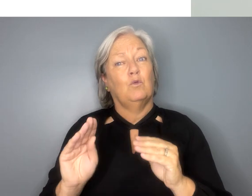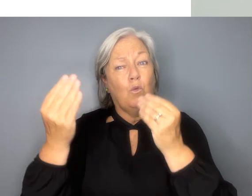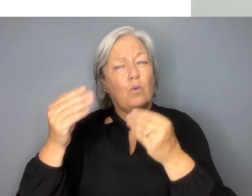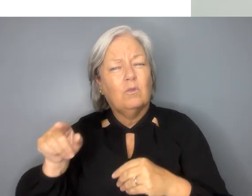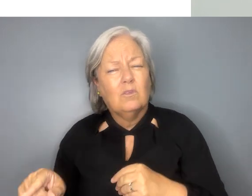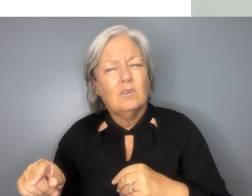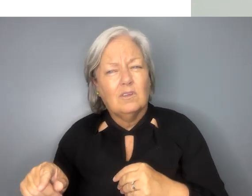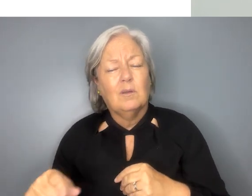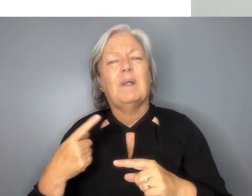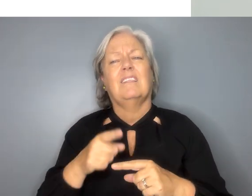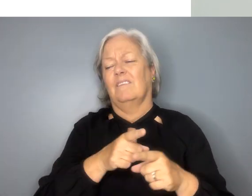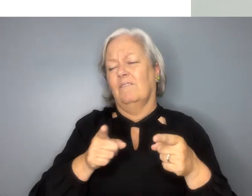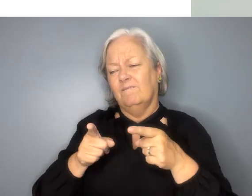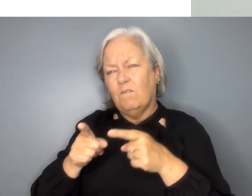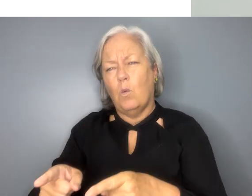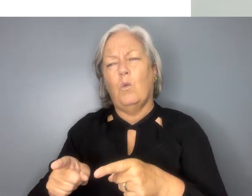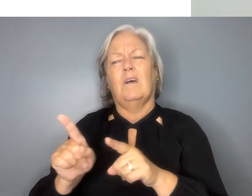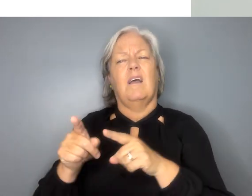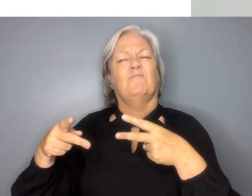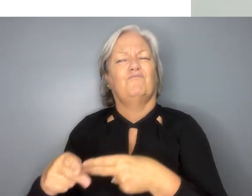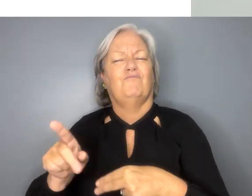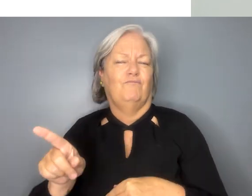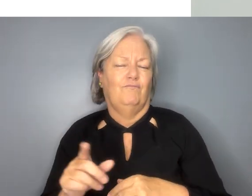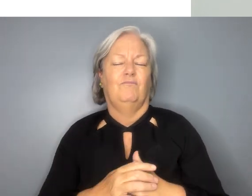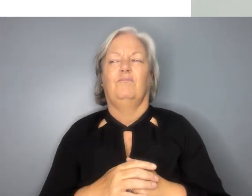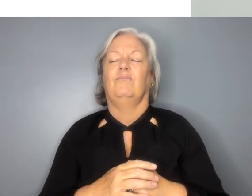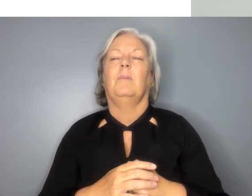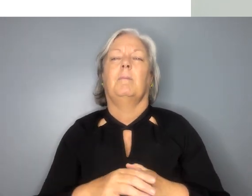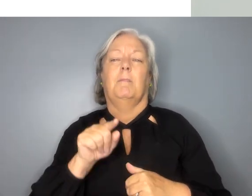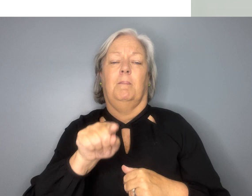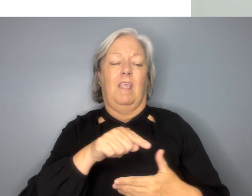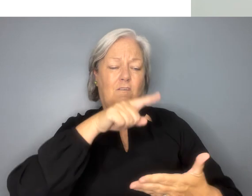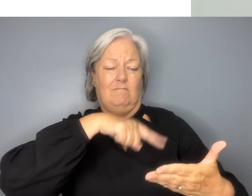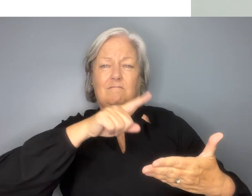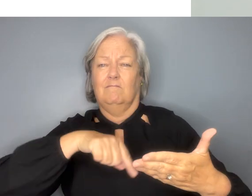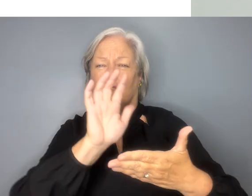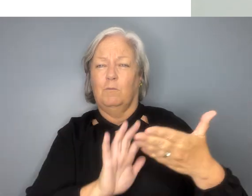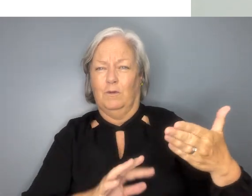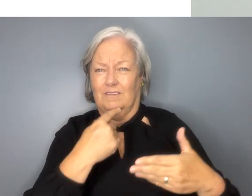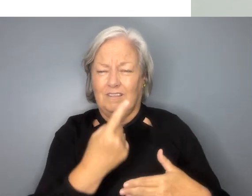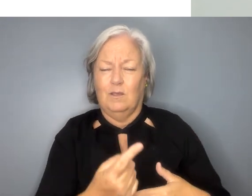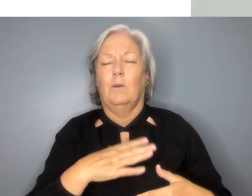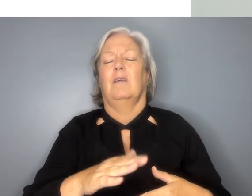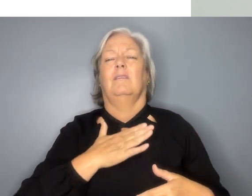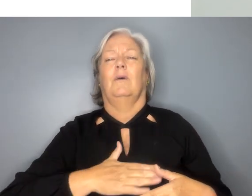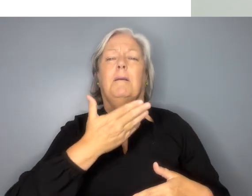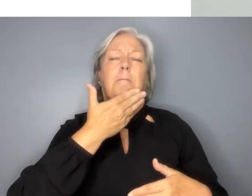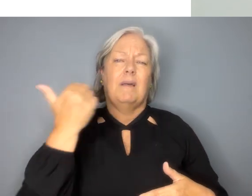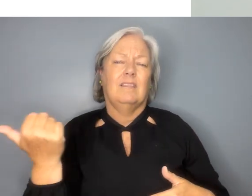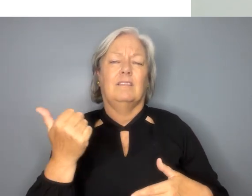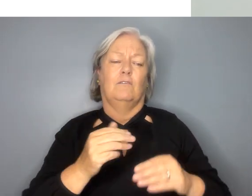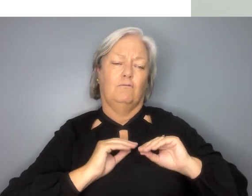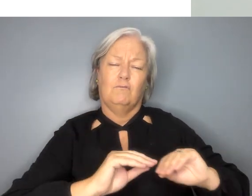age, especially in relation to forced sterilisation. Key recommendations within the report include better